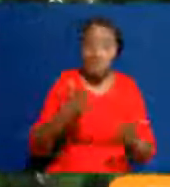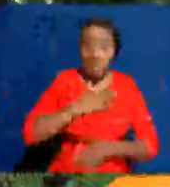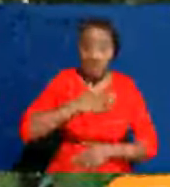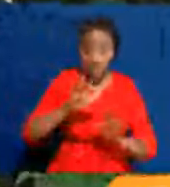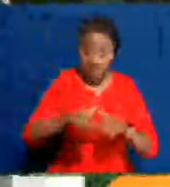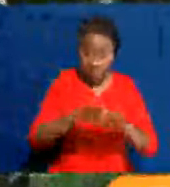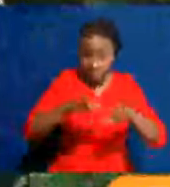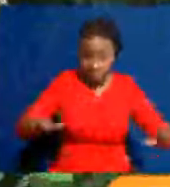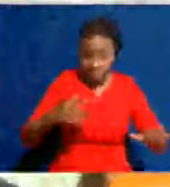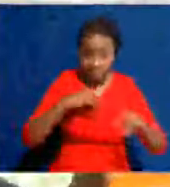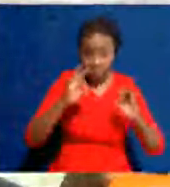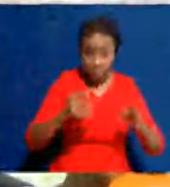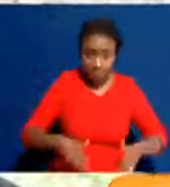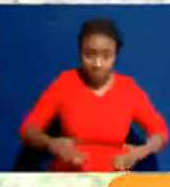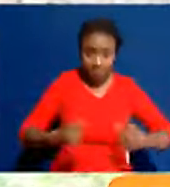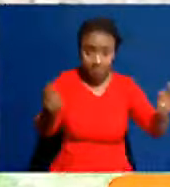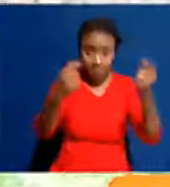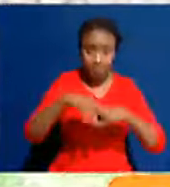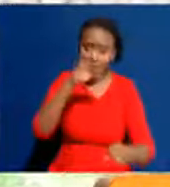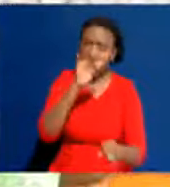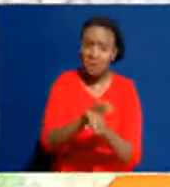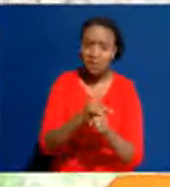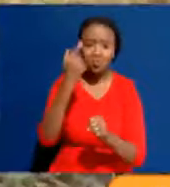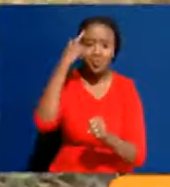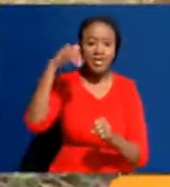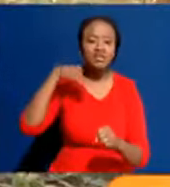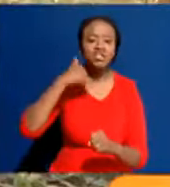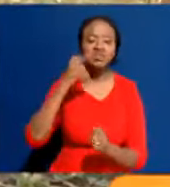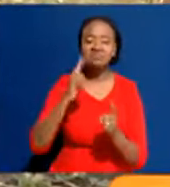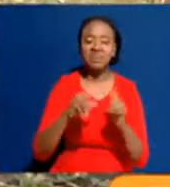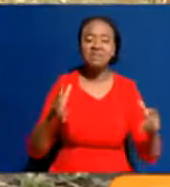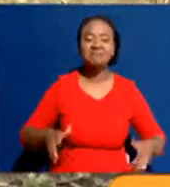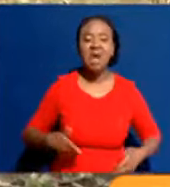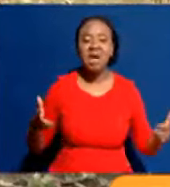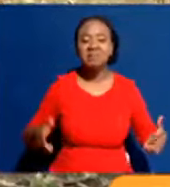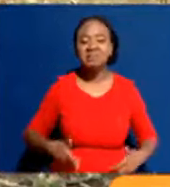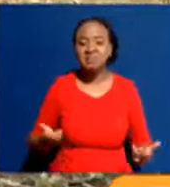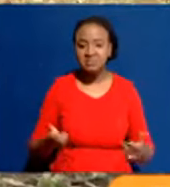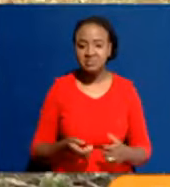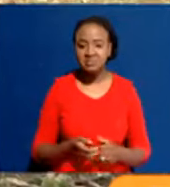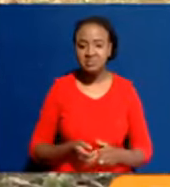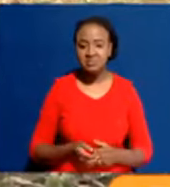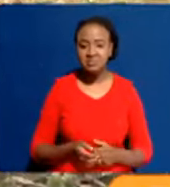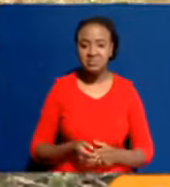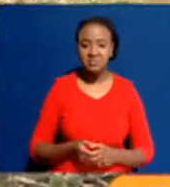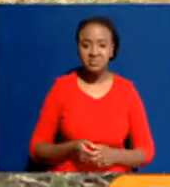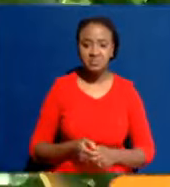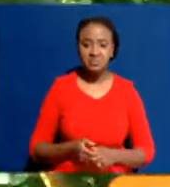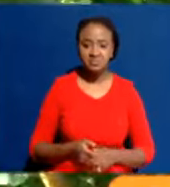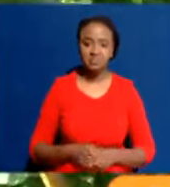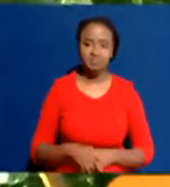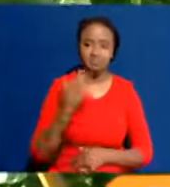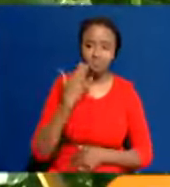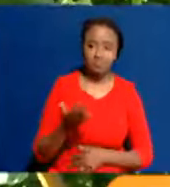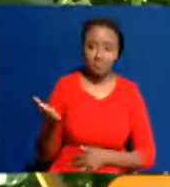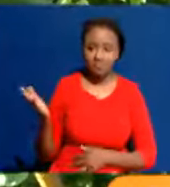yangu, wakiingia hapa utafikiria ni kondoo ndio unaona, kumbe ni nyani. An estimated 20 acres of crop destroyed